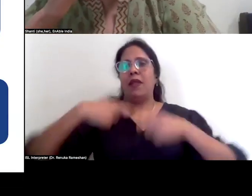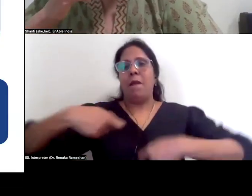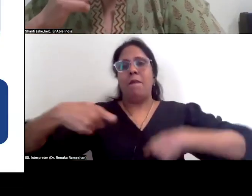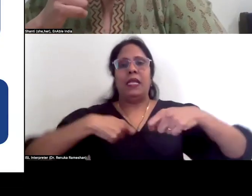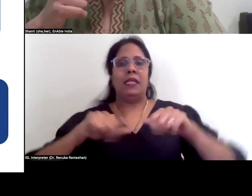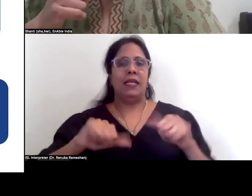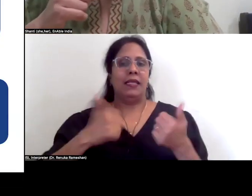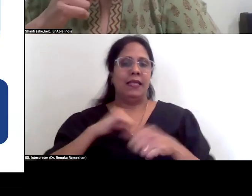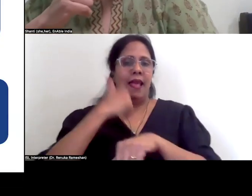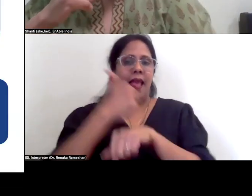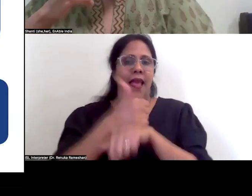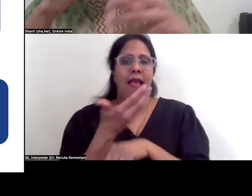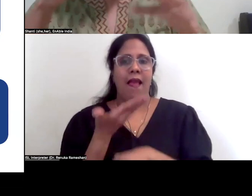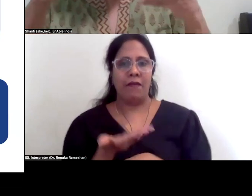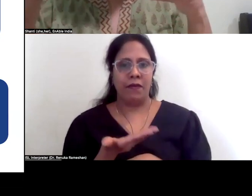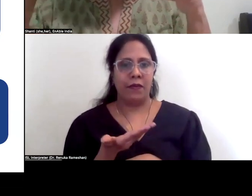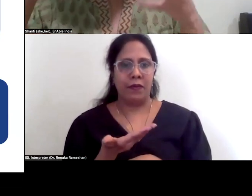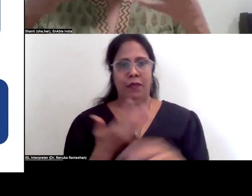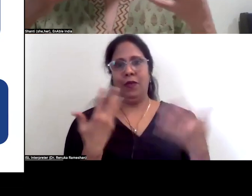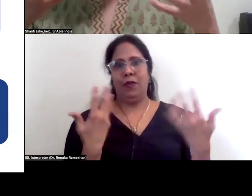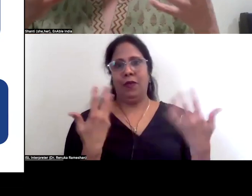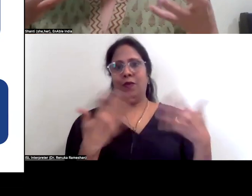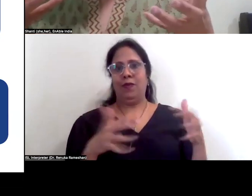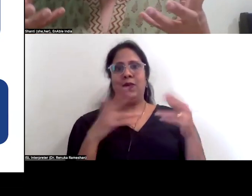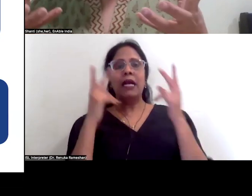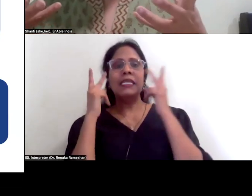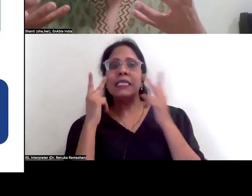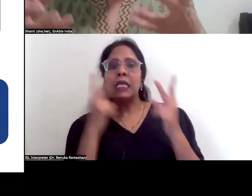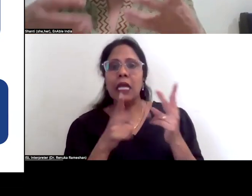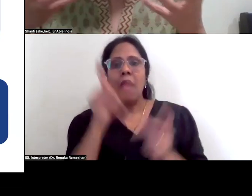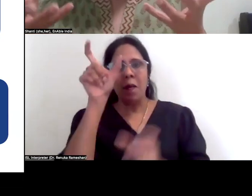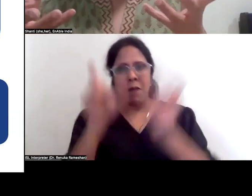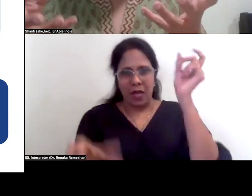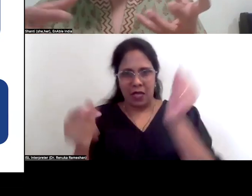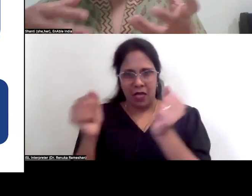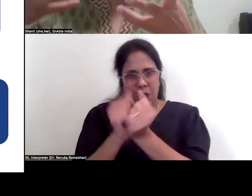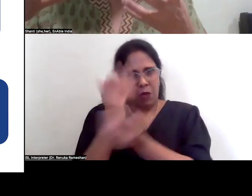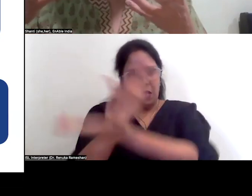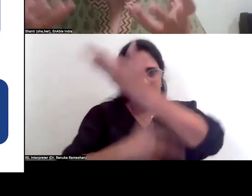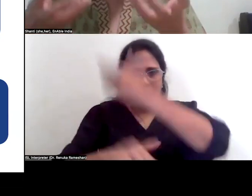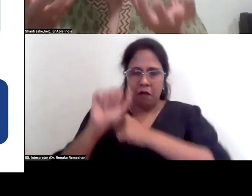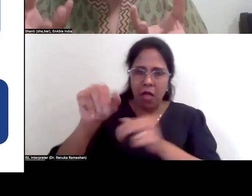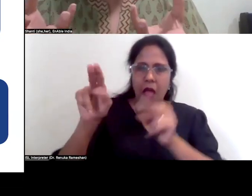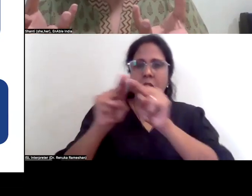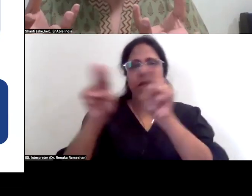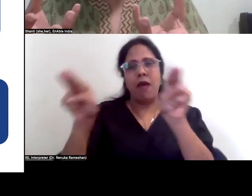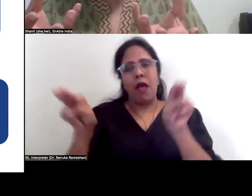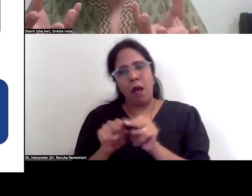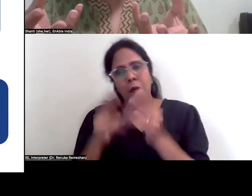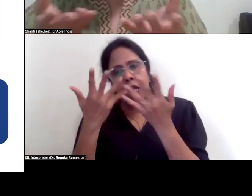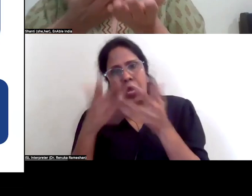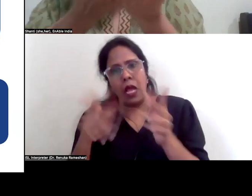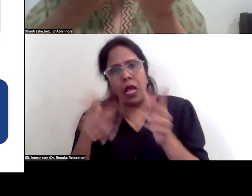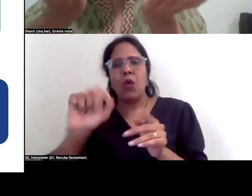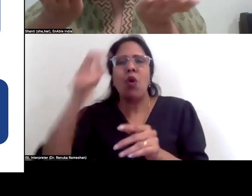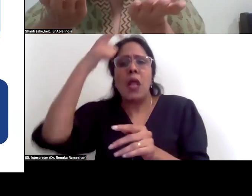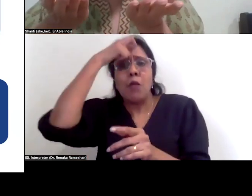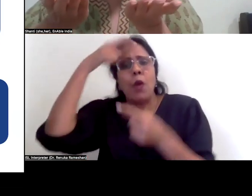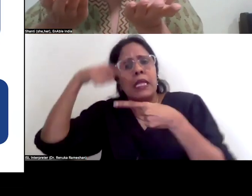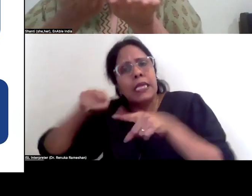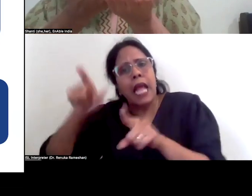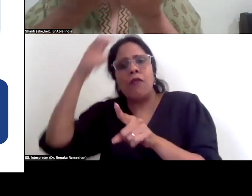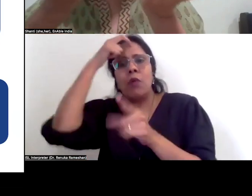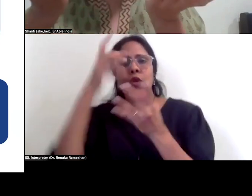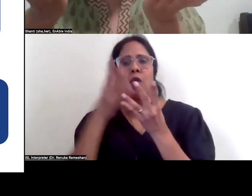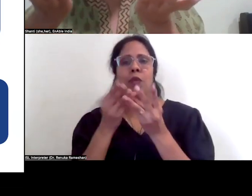think what you saw there was that every person with disability or the family or can be their own problem solver. If we can give the